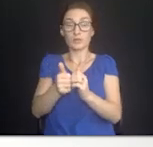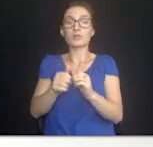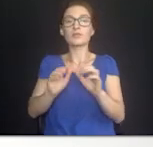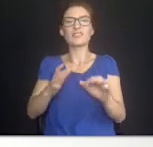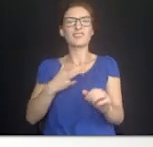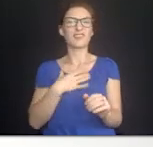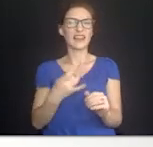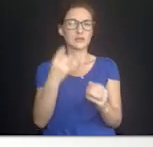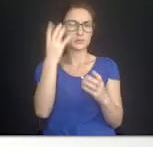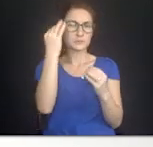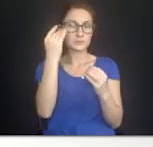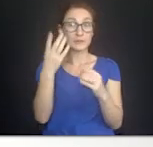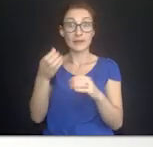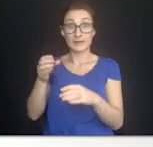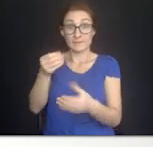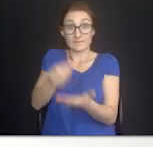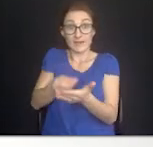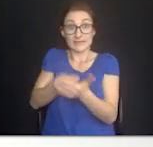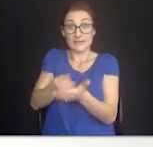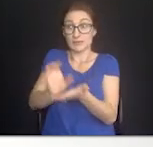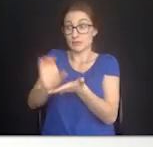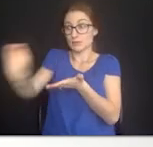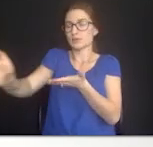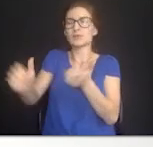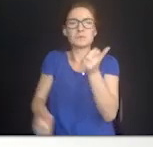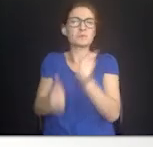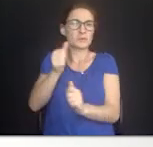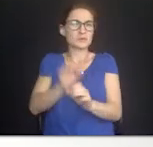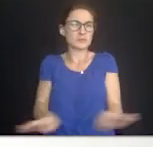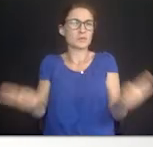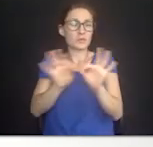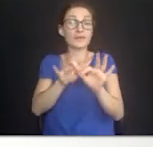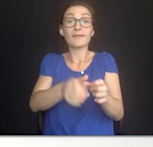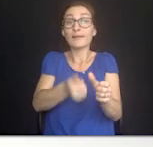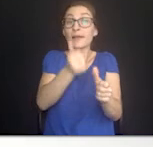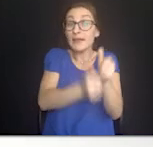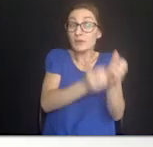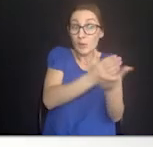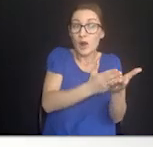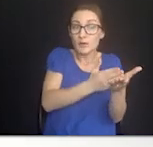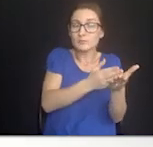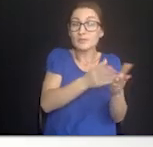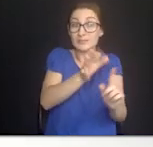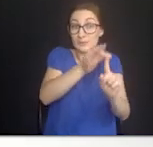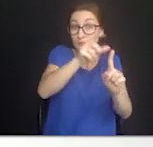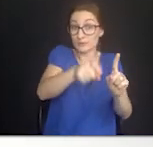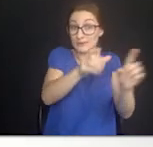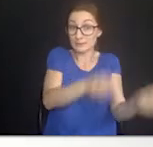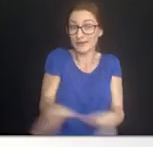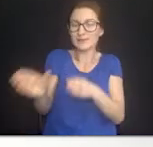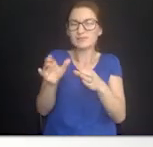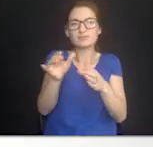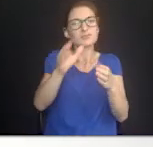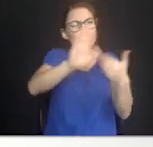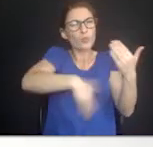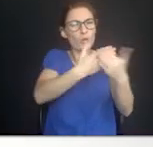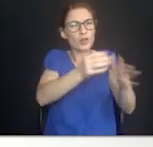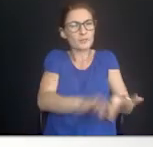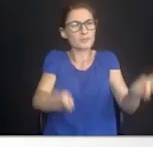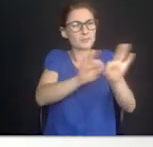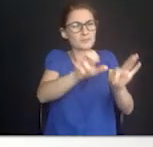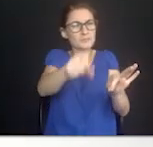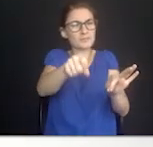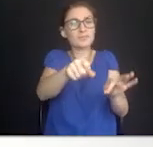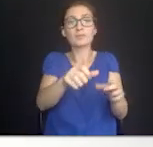the funding the most important part. Every part of special needs planning is important, okay? So I don't want to make anyone think that